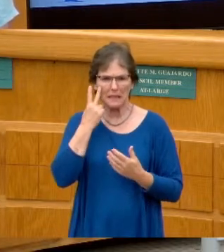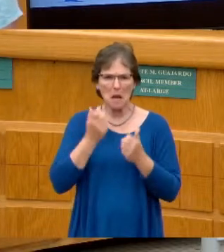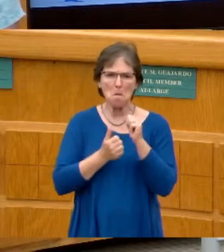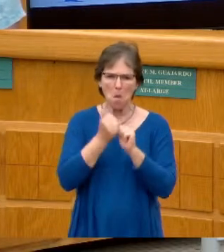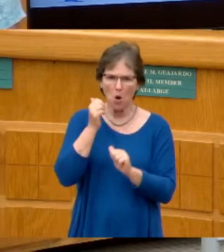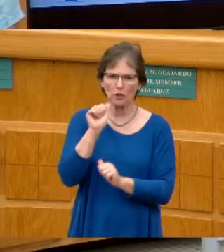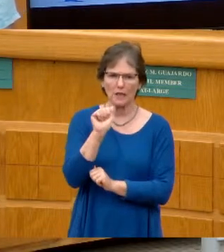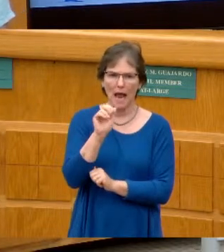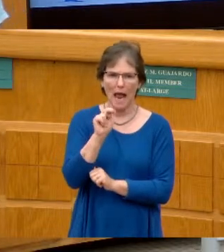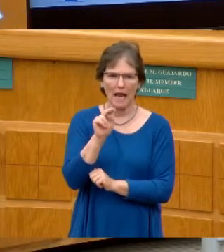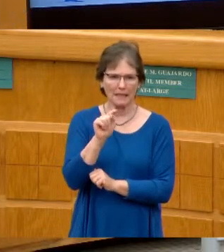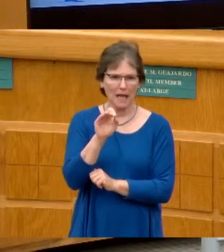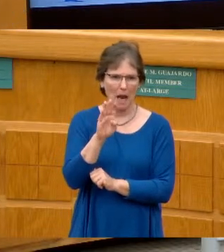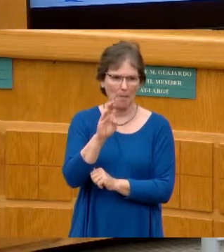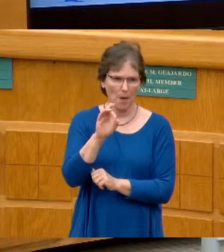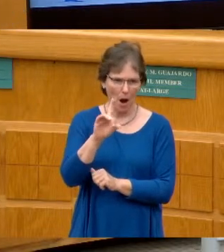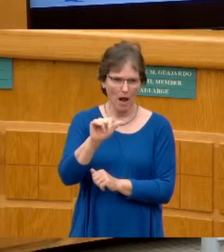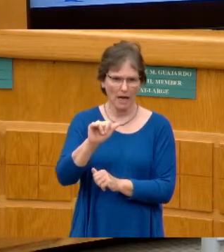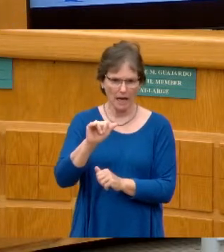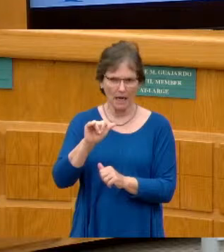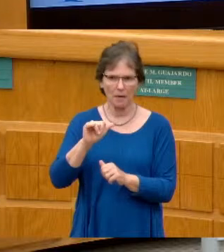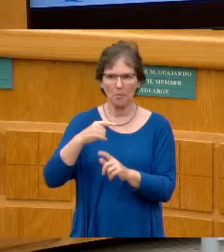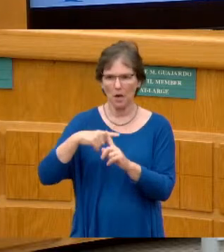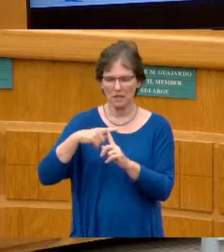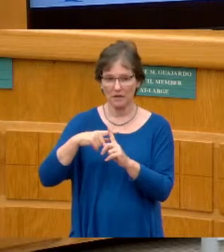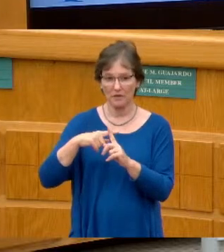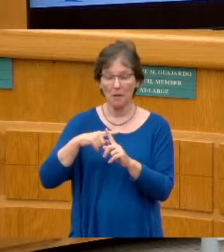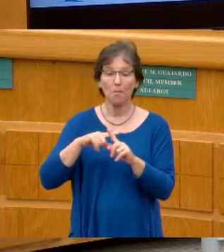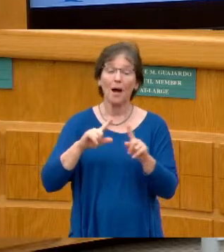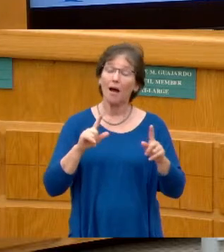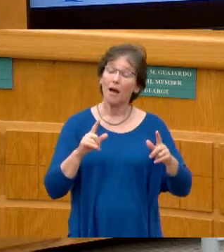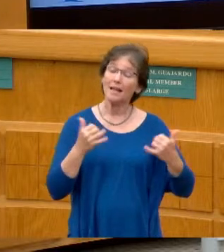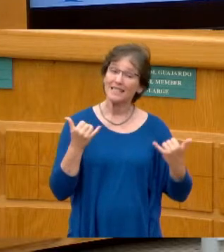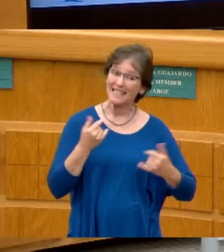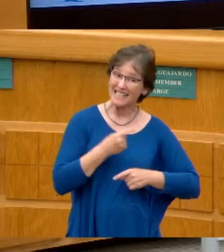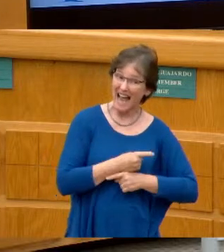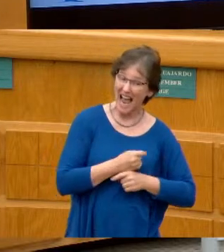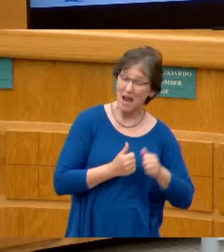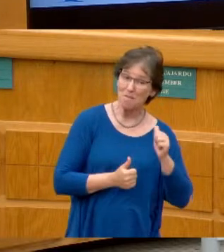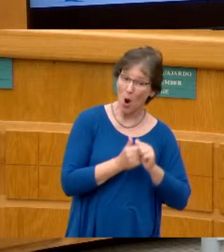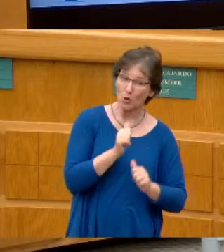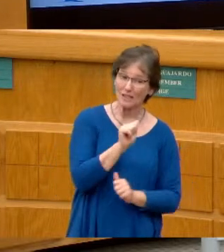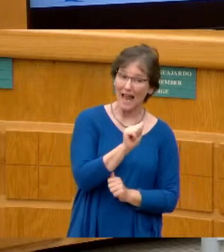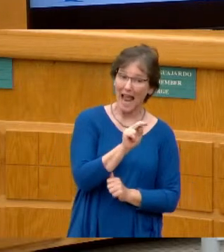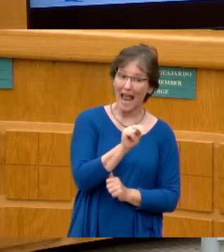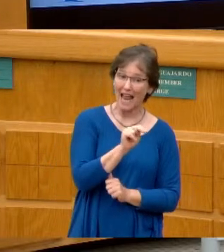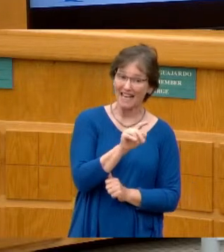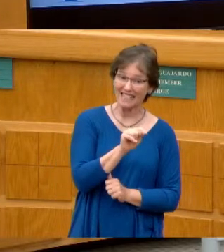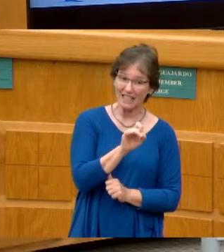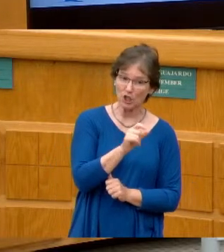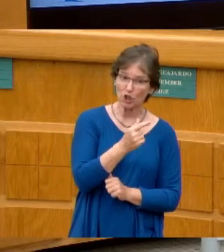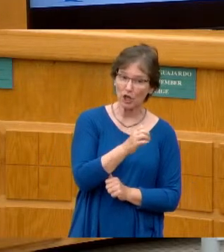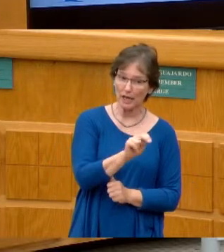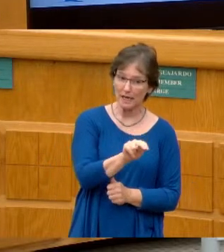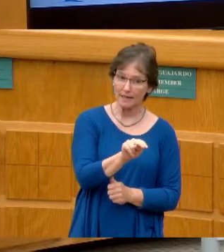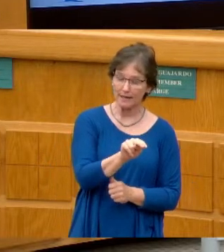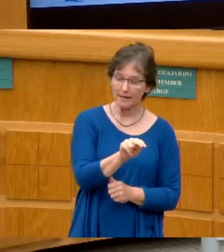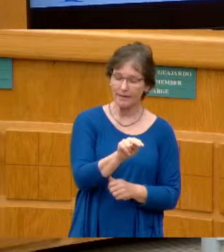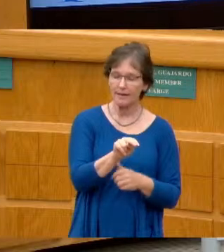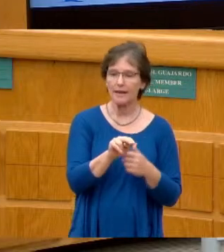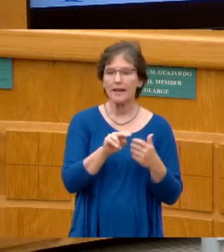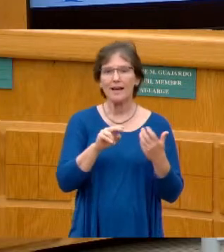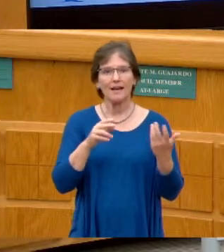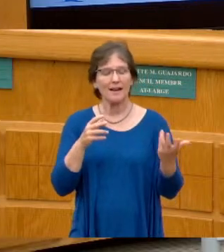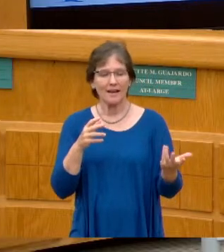are they meeting the other criteria instead? Oh, that's a great question, and that's if most probables, are they mostly antibodies,